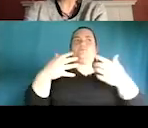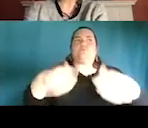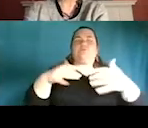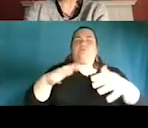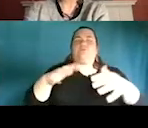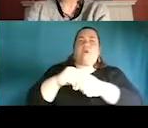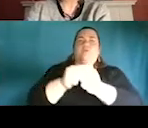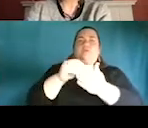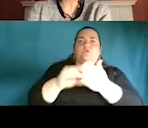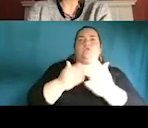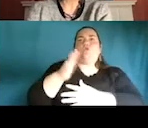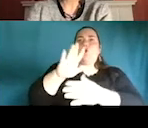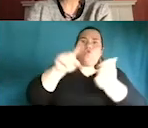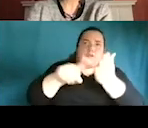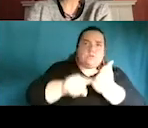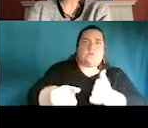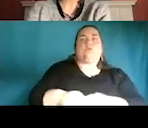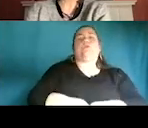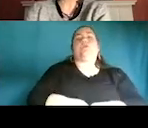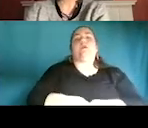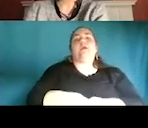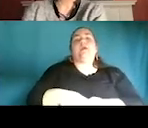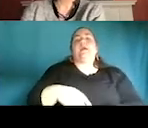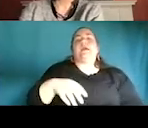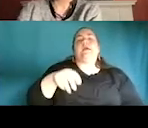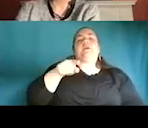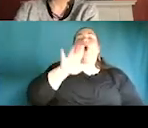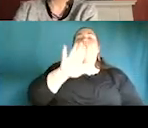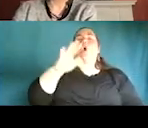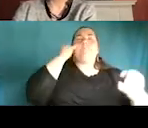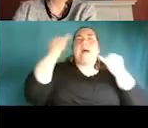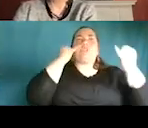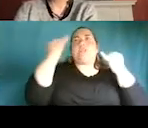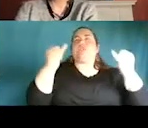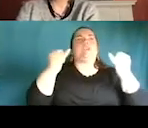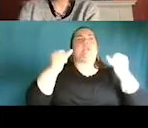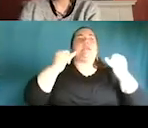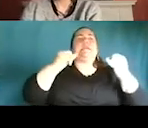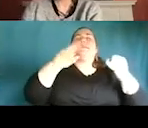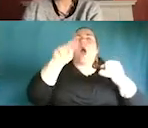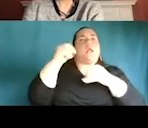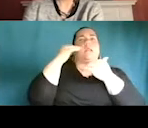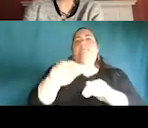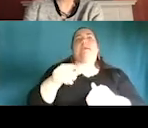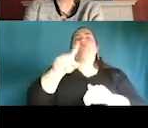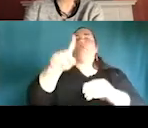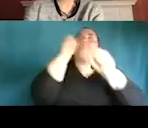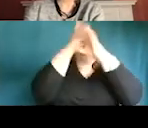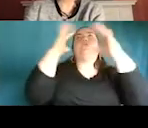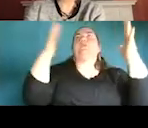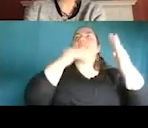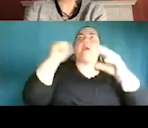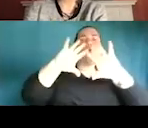noted, her relentless energy and almost unlimited imagination of a better world. This impact is